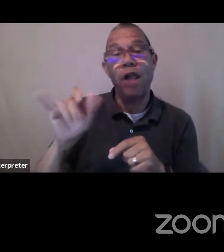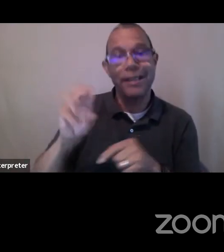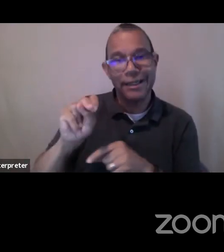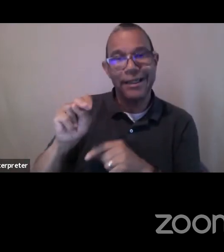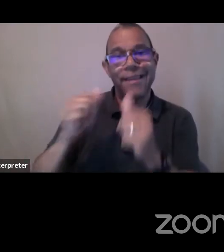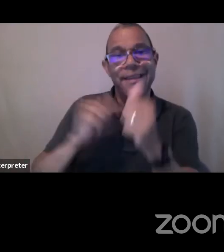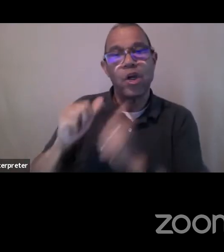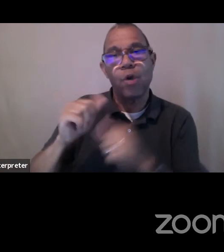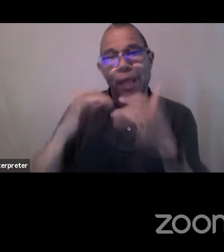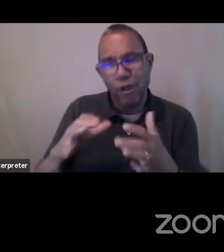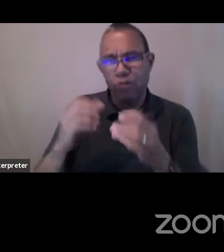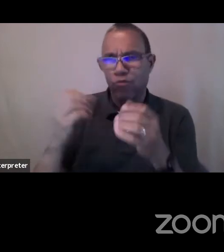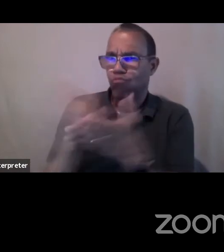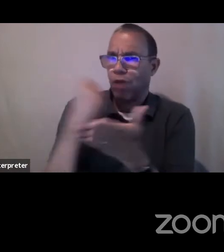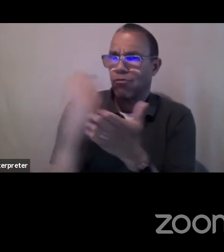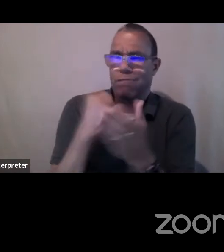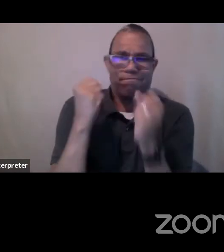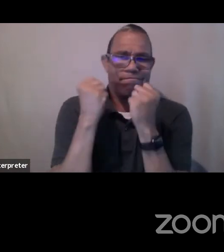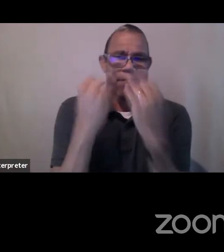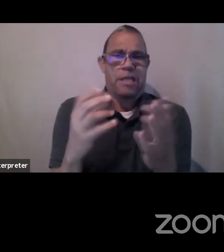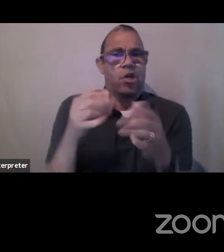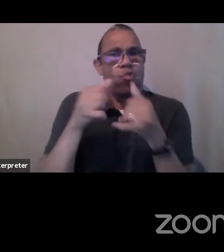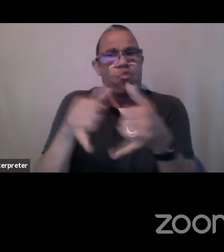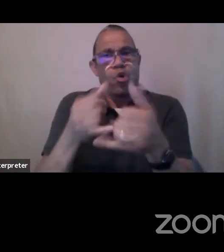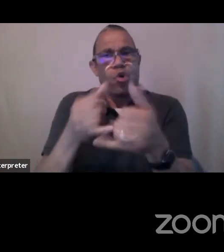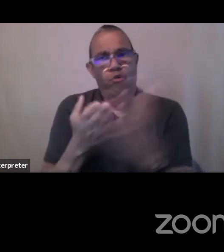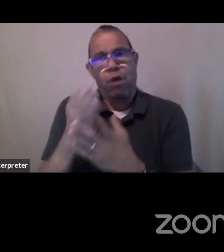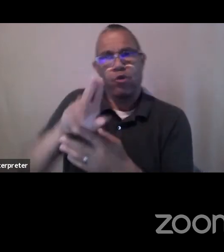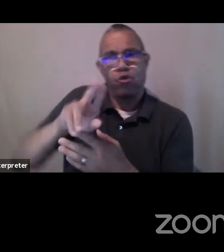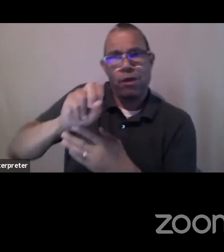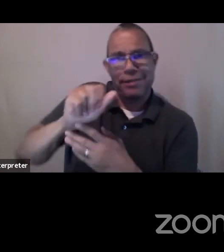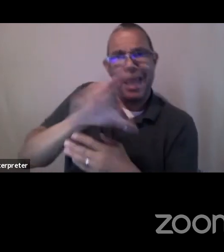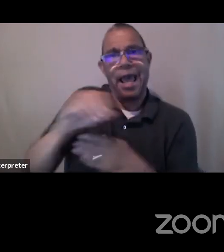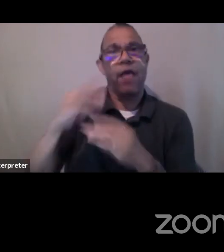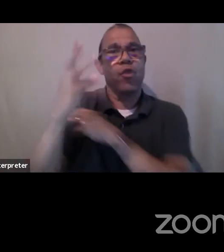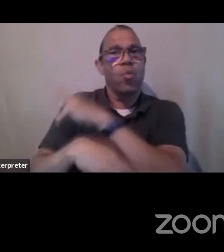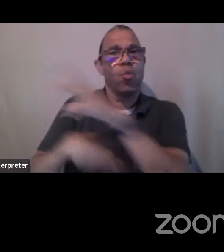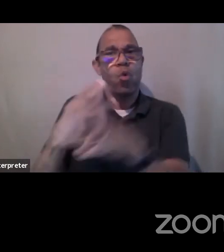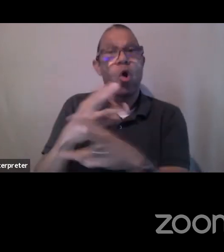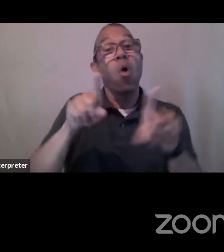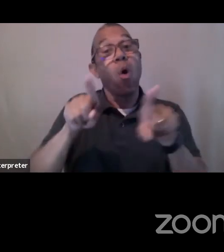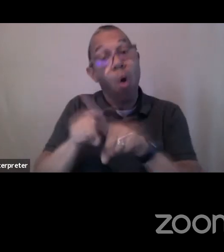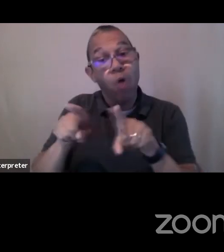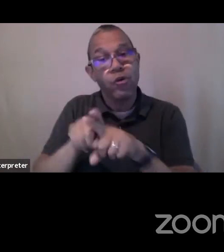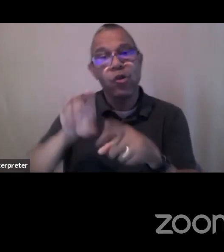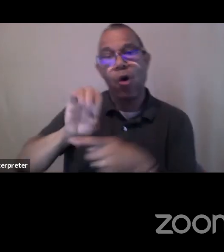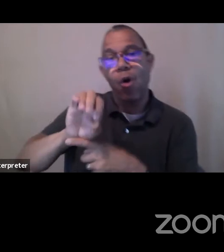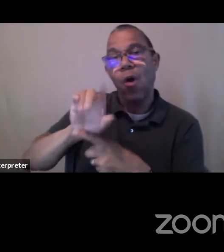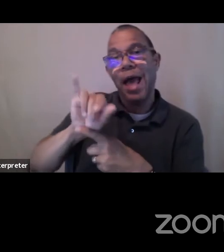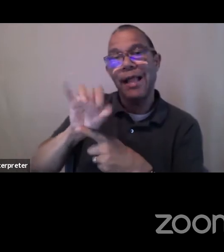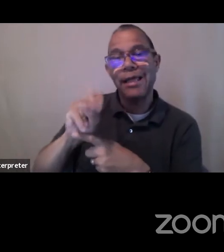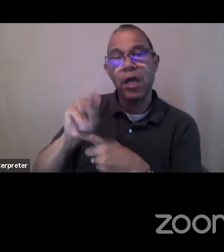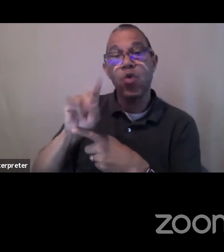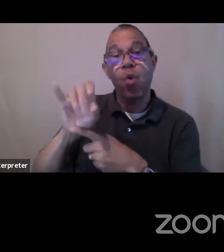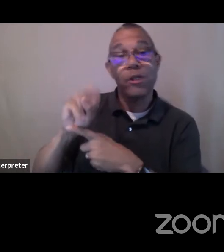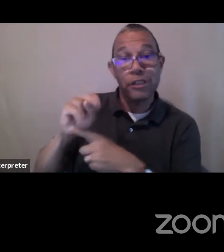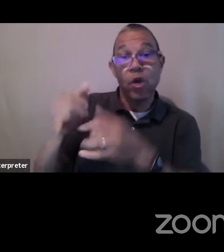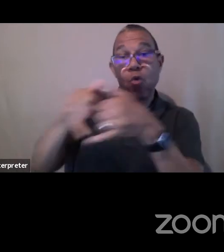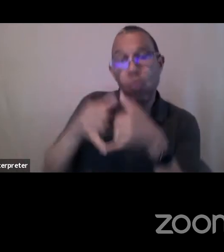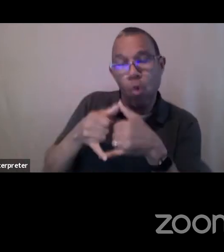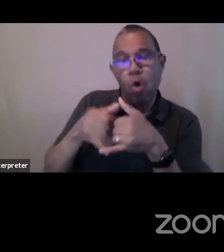awards in the United States and internationally. And he has received an Elliot Norton Award for his production of Dead Man's Diary at Arts